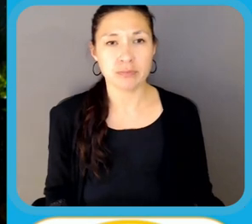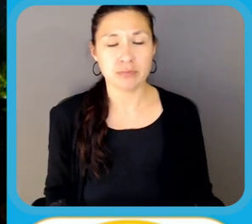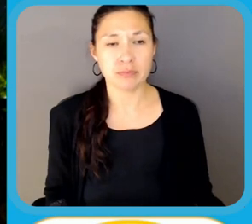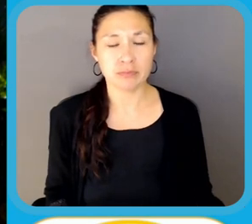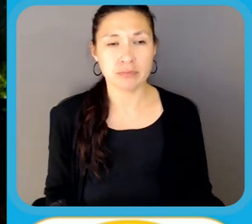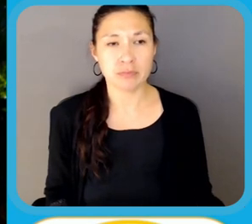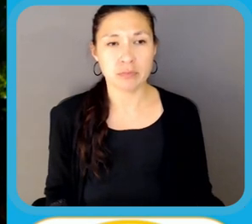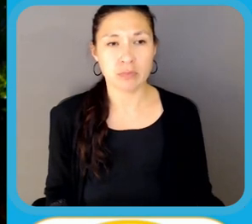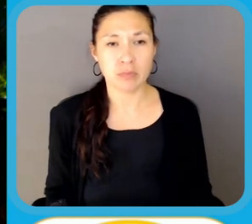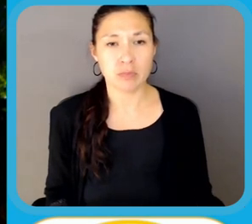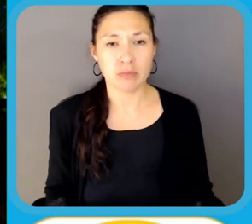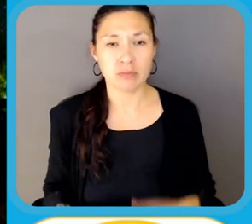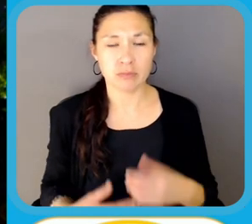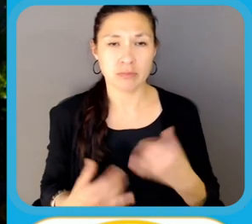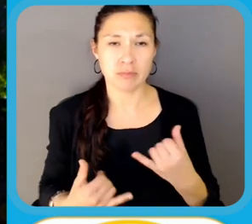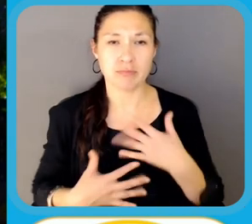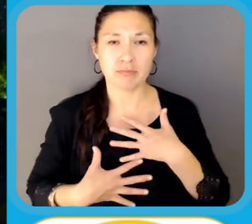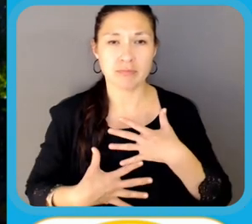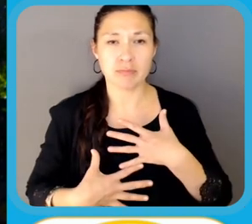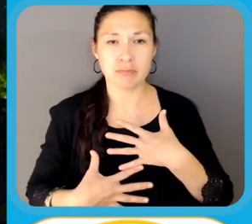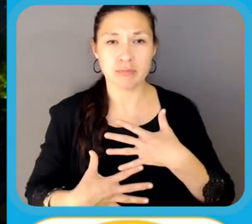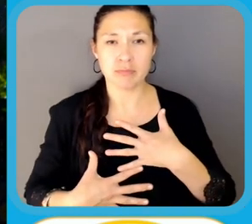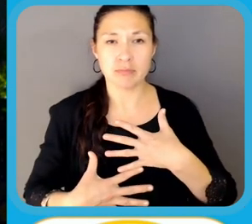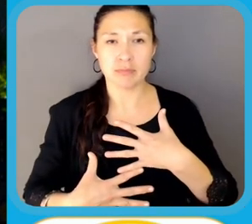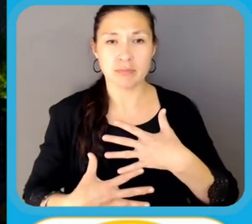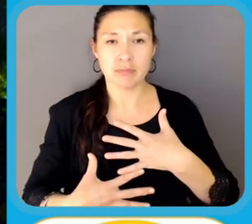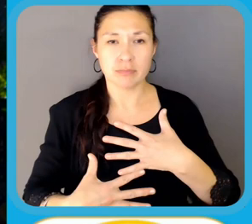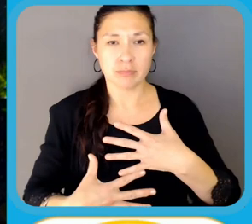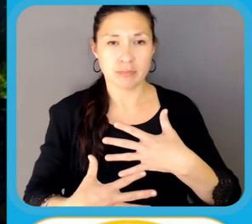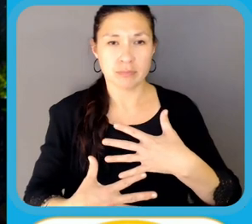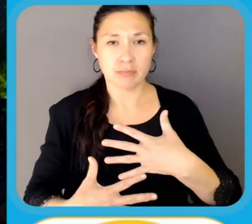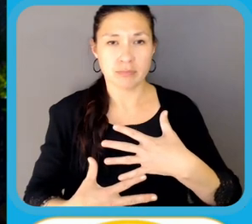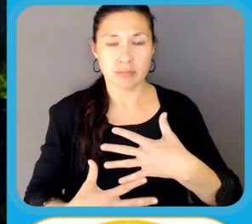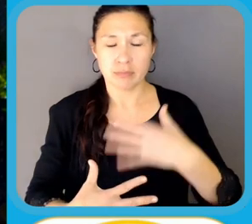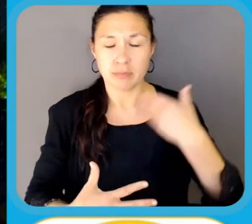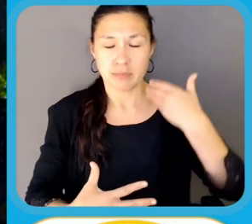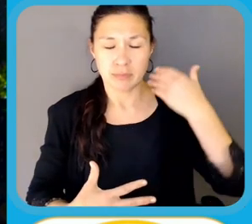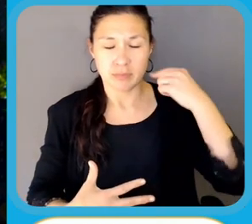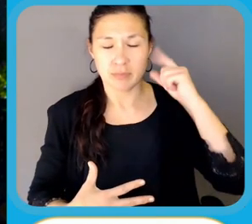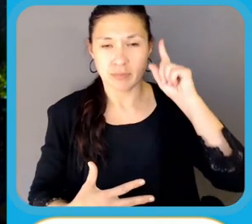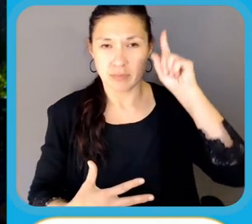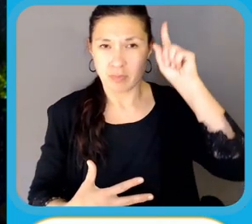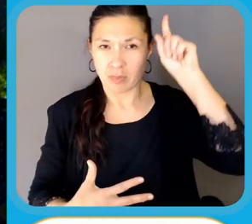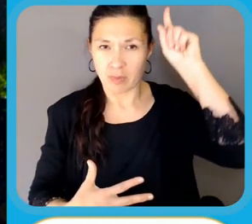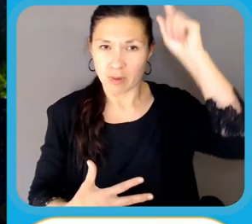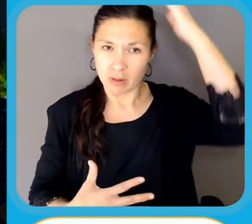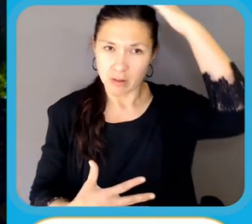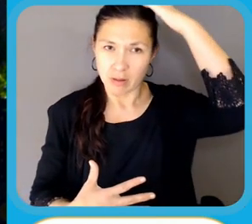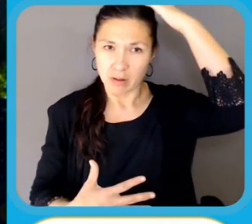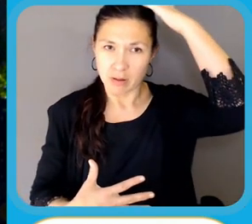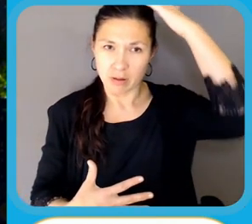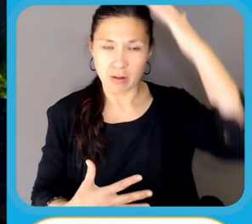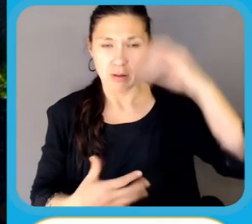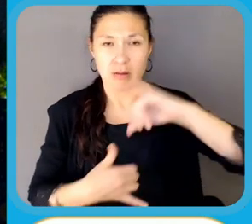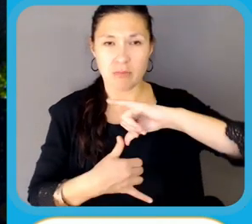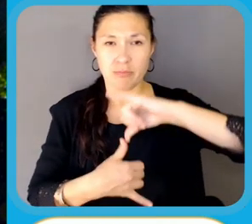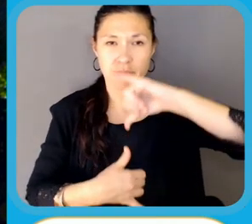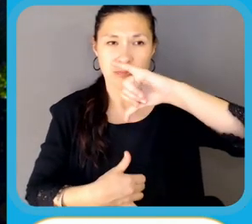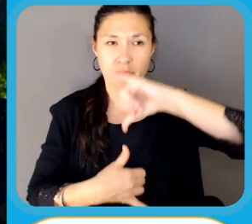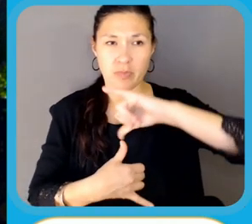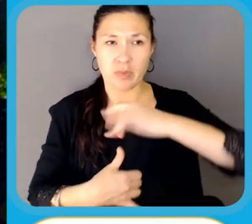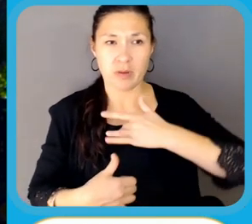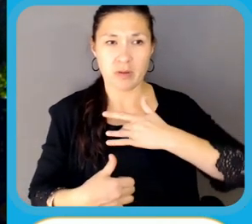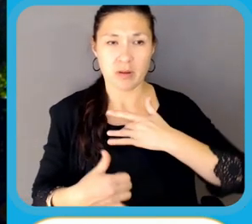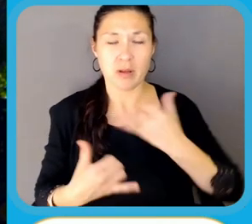Let's all take a deep inhale together, reaching up through the crown of the head. And on the exhale, release your head down towards the